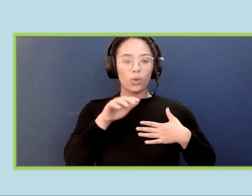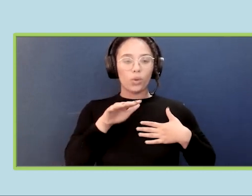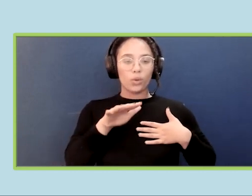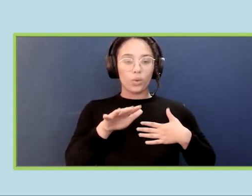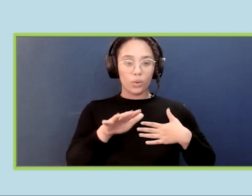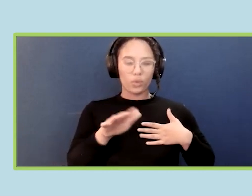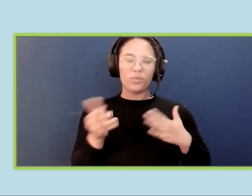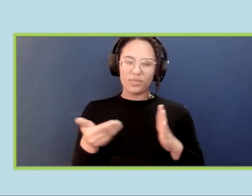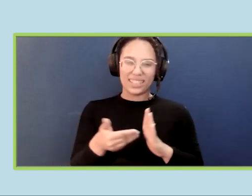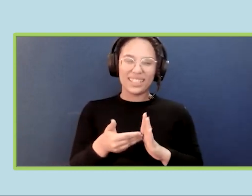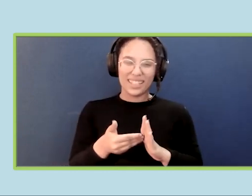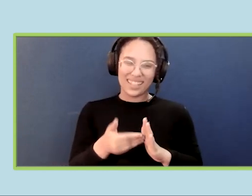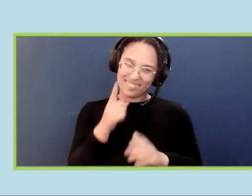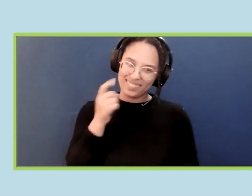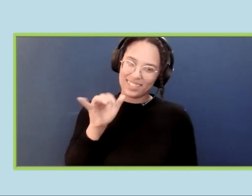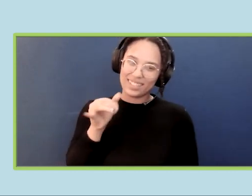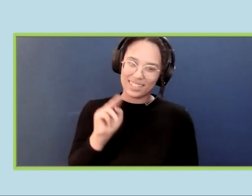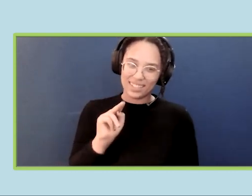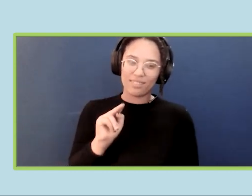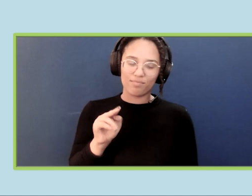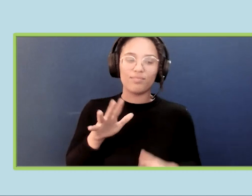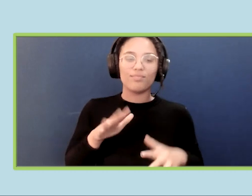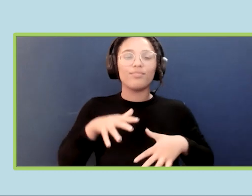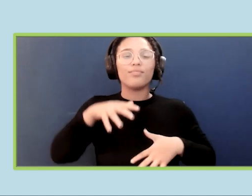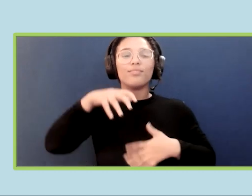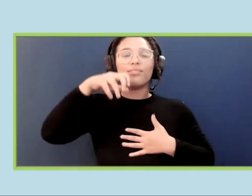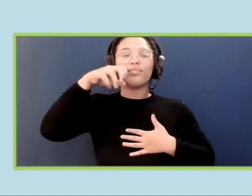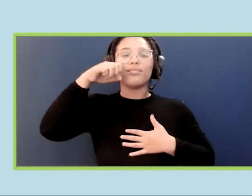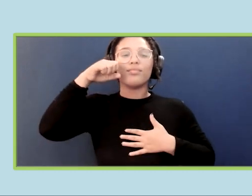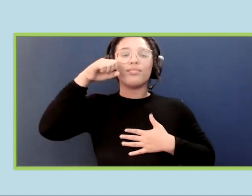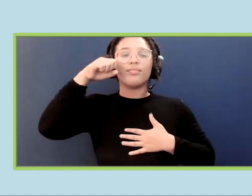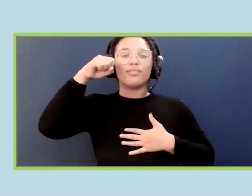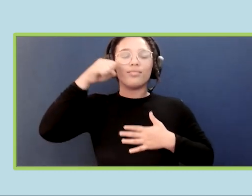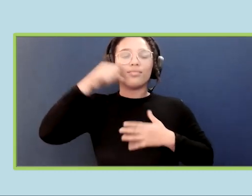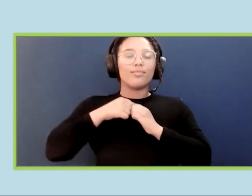Let's do one more because it's January. Deep inhale together.